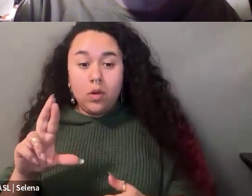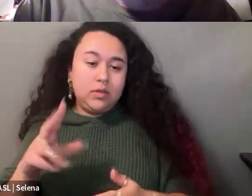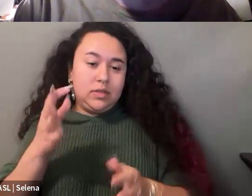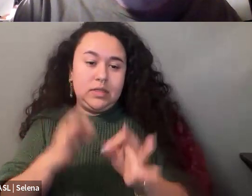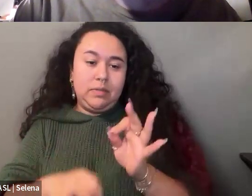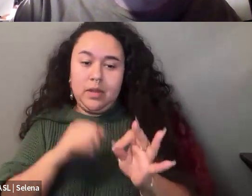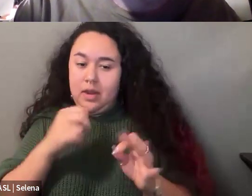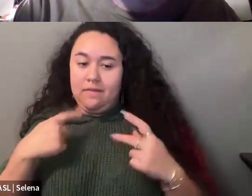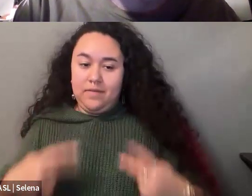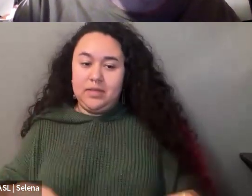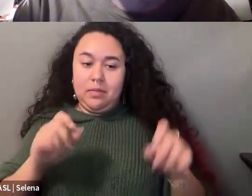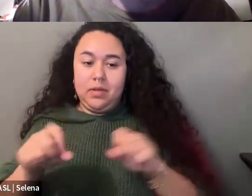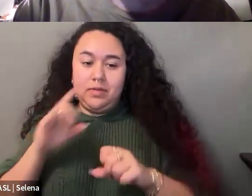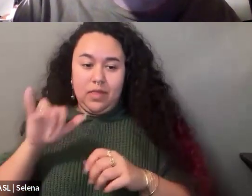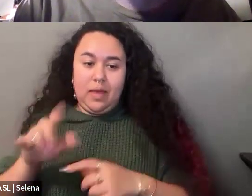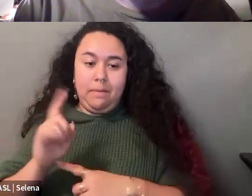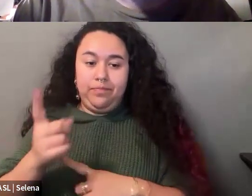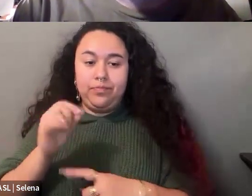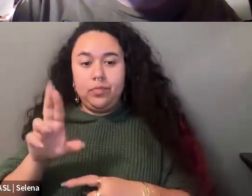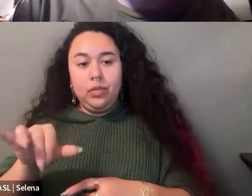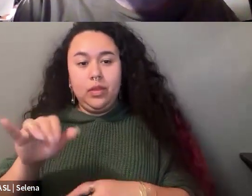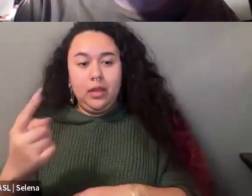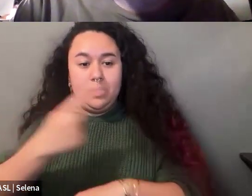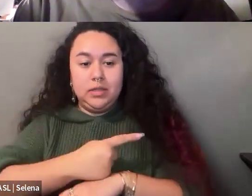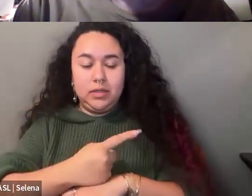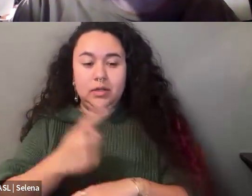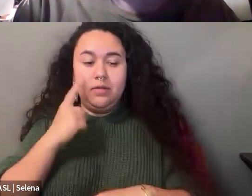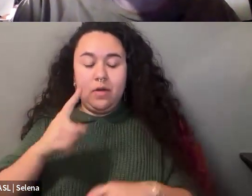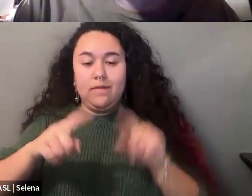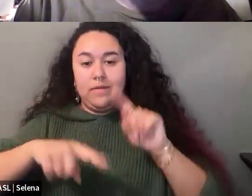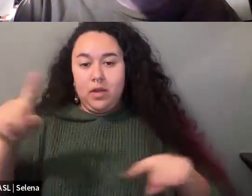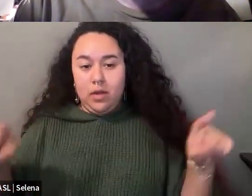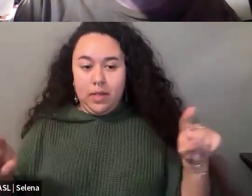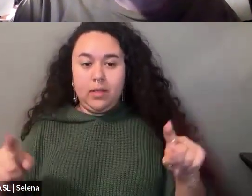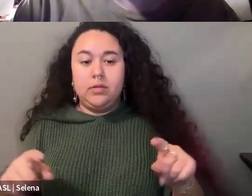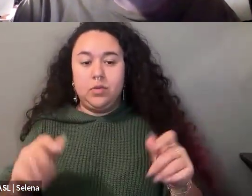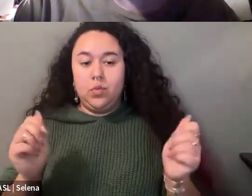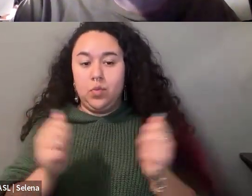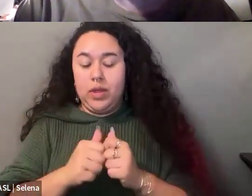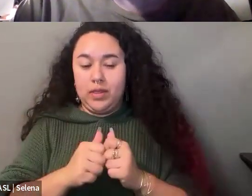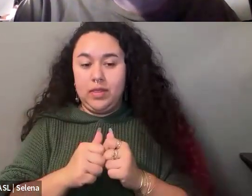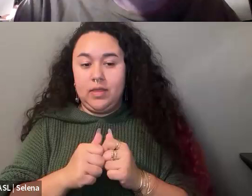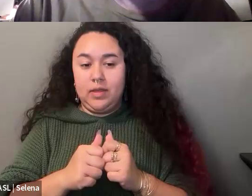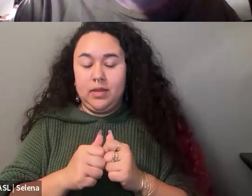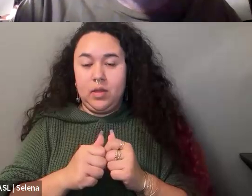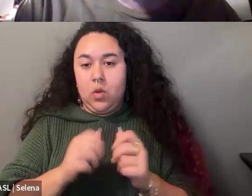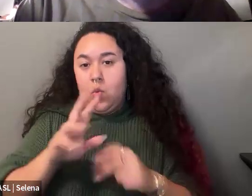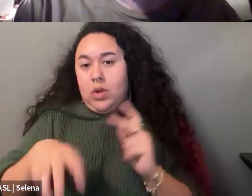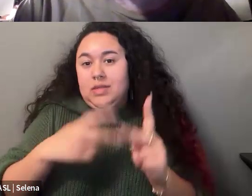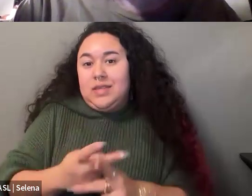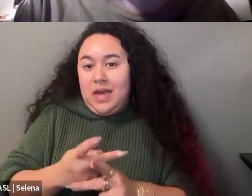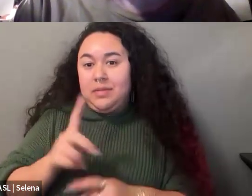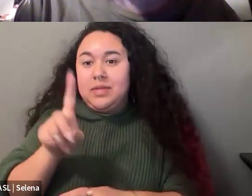not physically possible in that moment or that day, especially with variability of presentations of disability